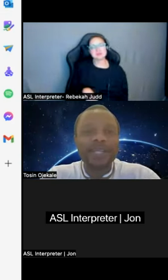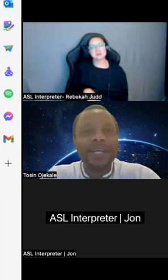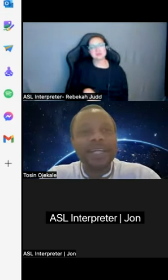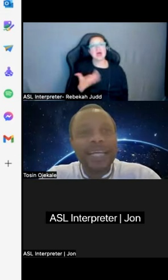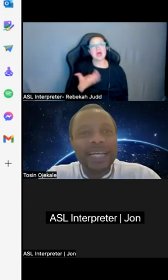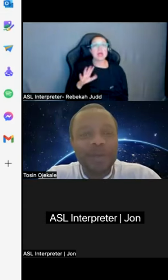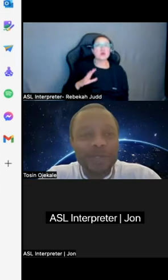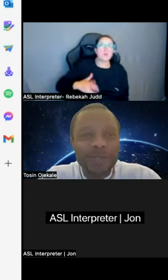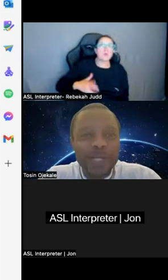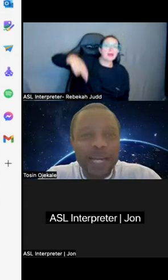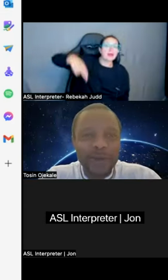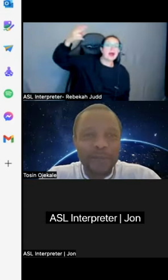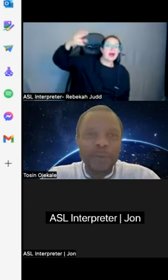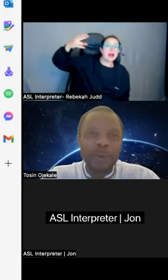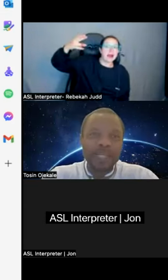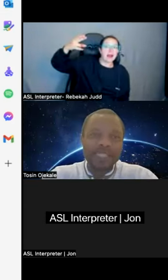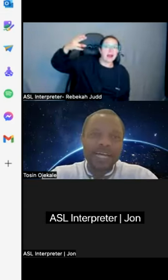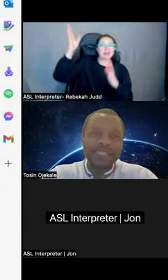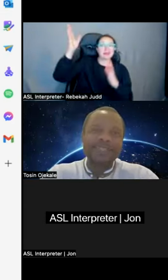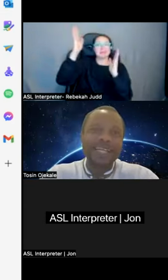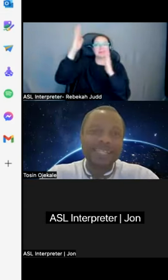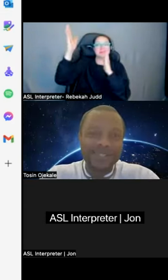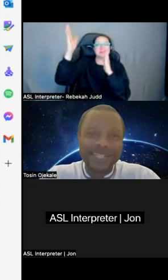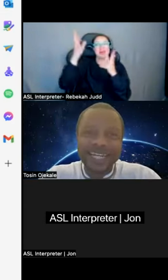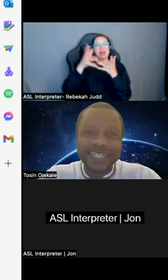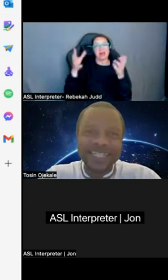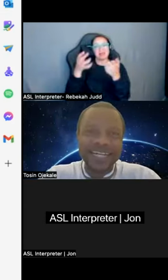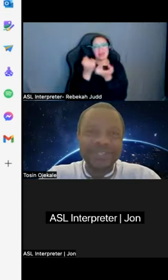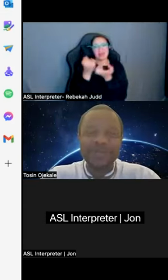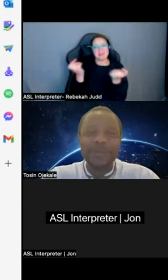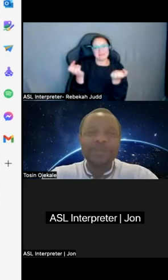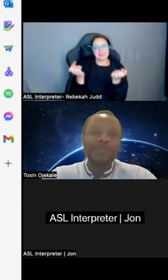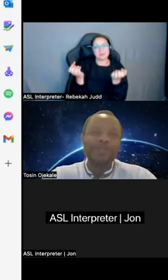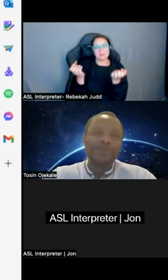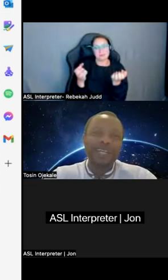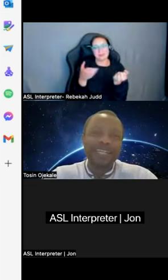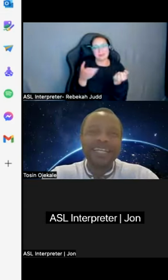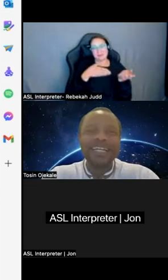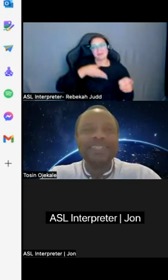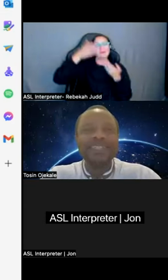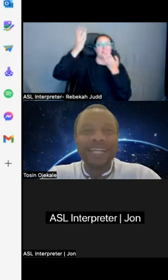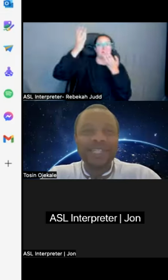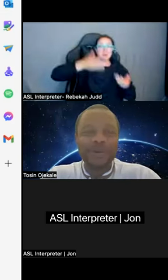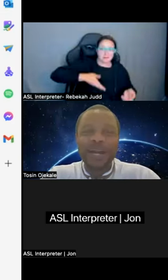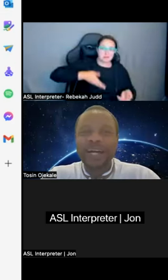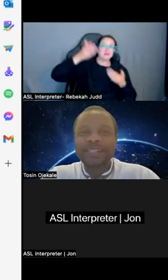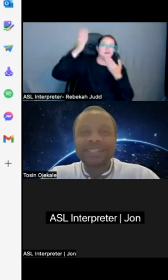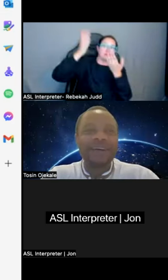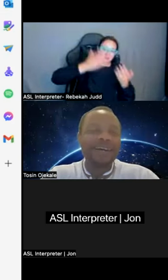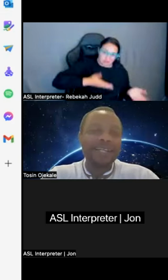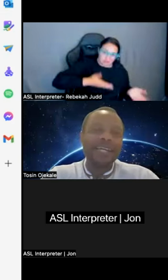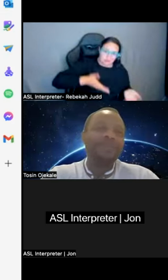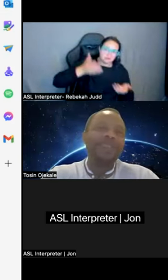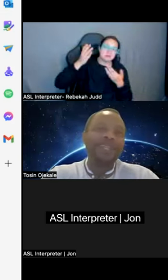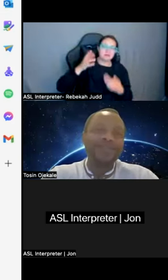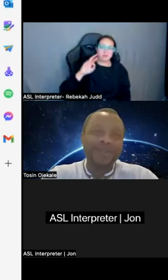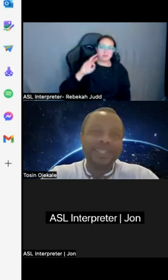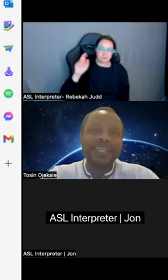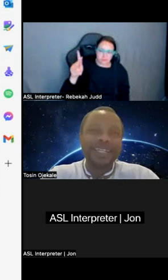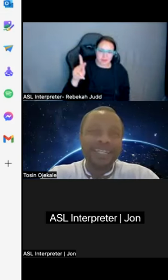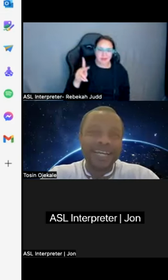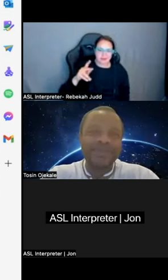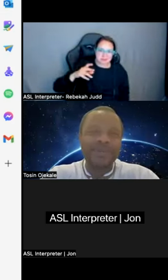because there are a lot of equipment that needs to get into the data center. So you don't want to be struggling to get your racks, servers, and everything to